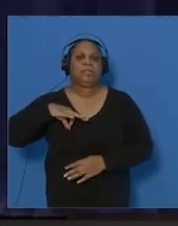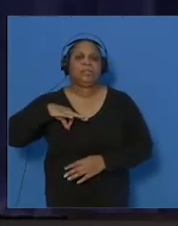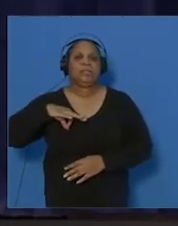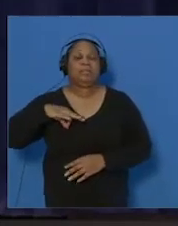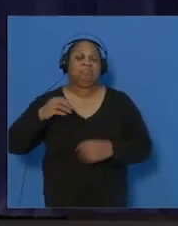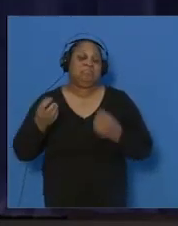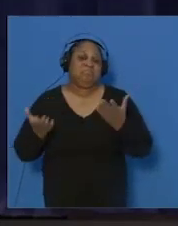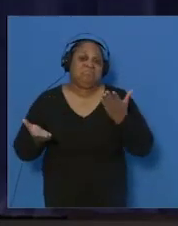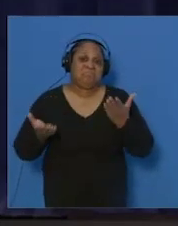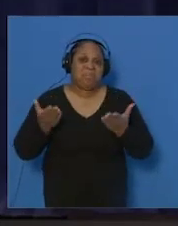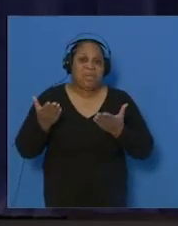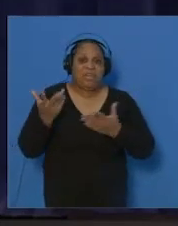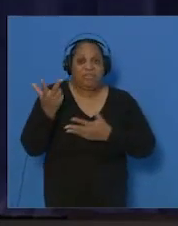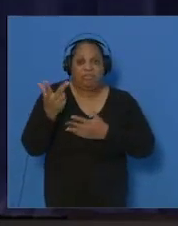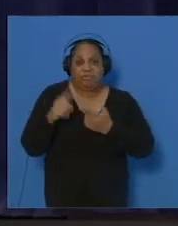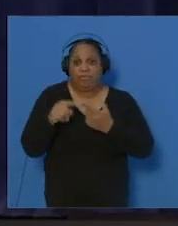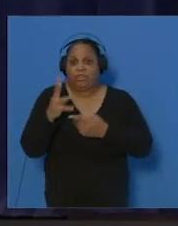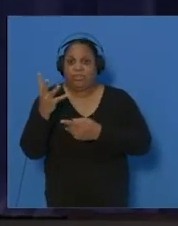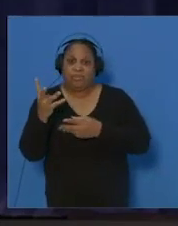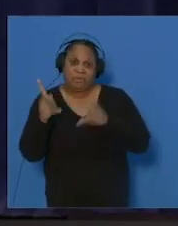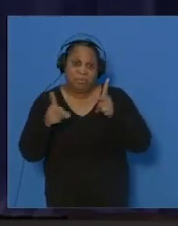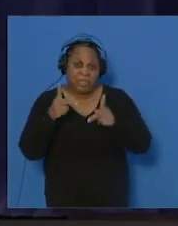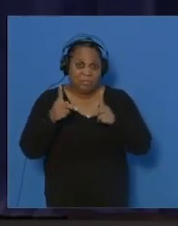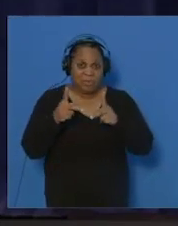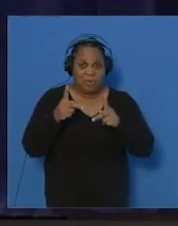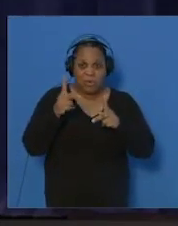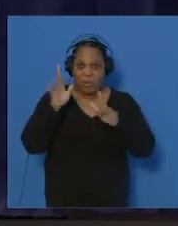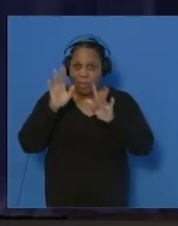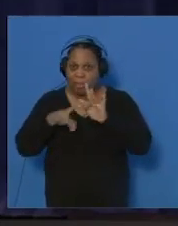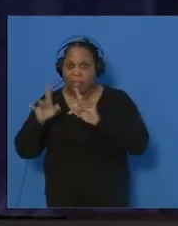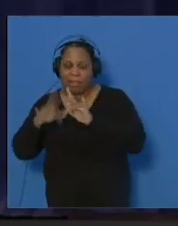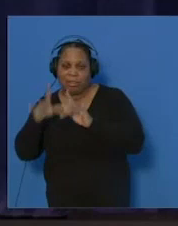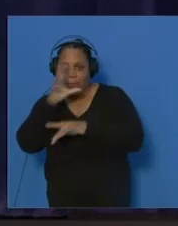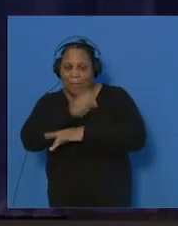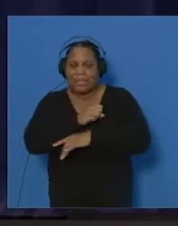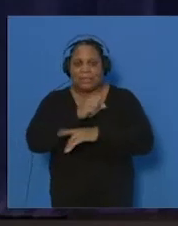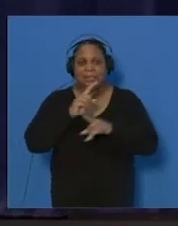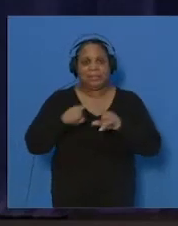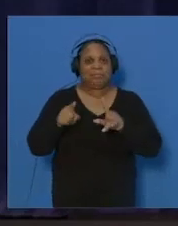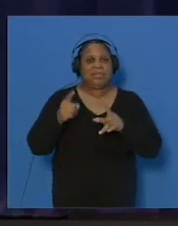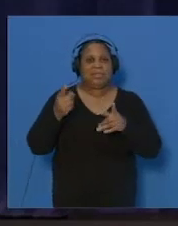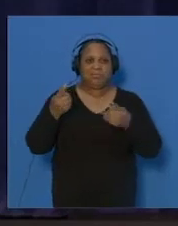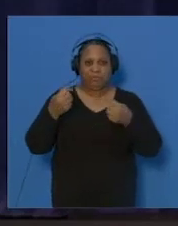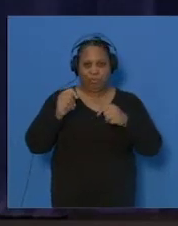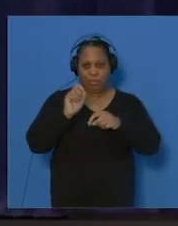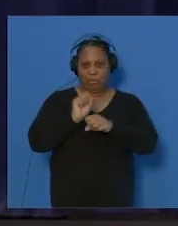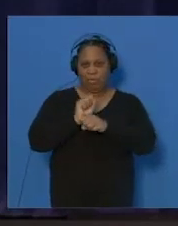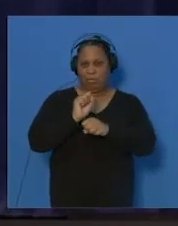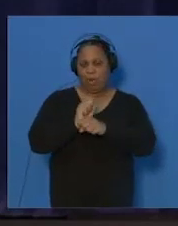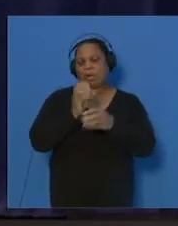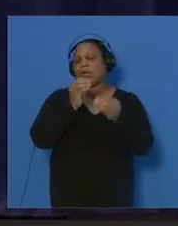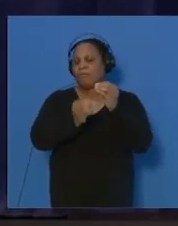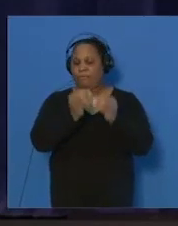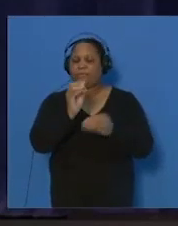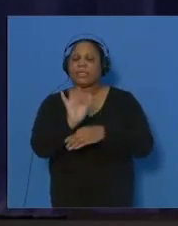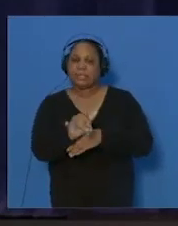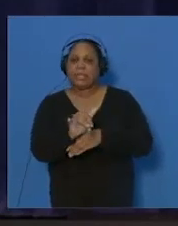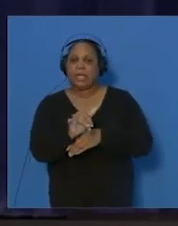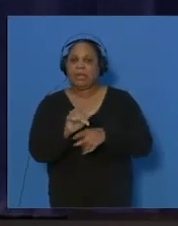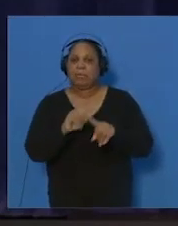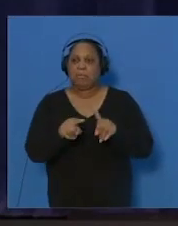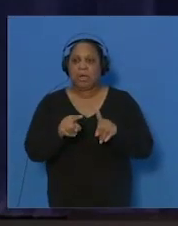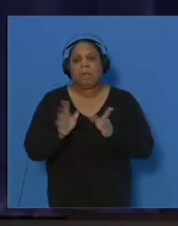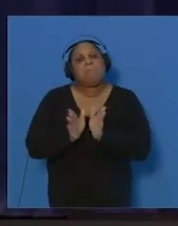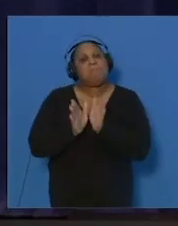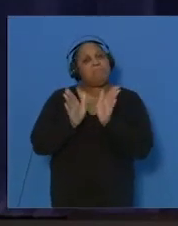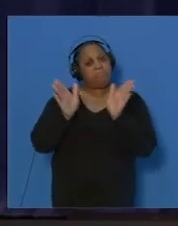as much as 3 or 4 people may have slipped through the cracks, we'll work to kind of fix that. But by and large, I think